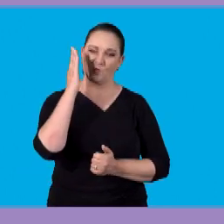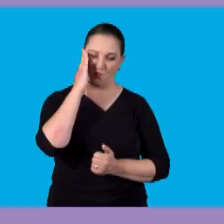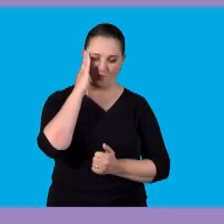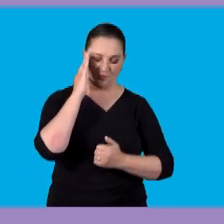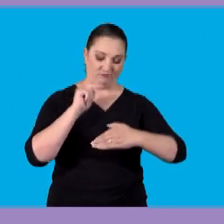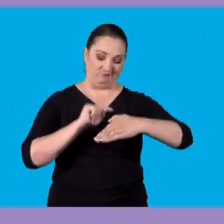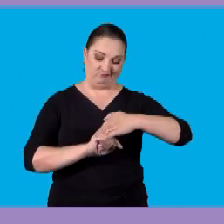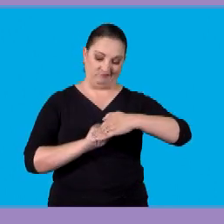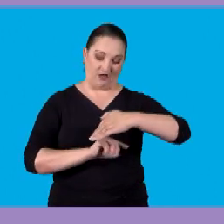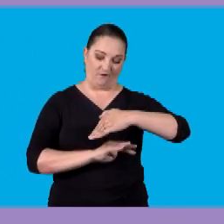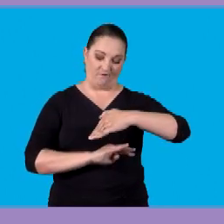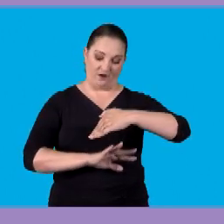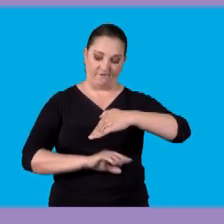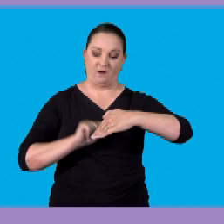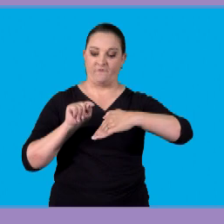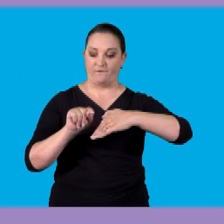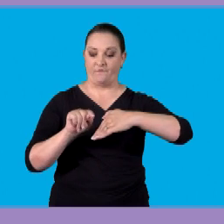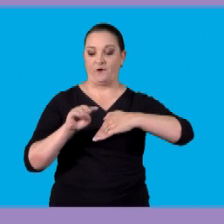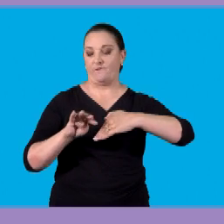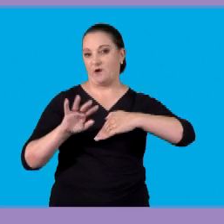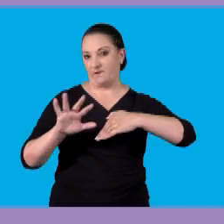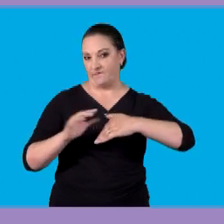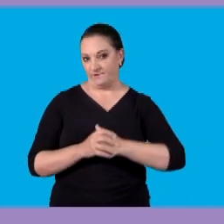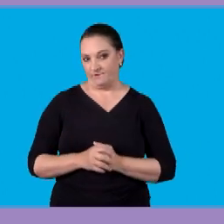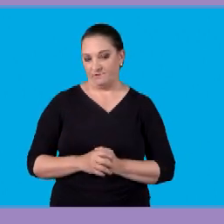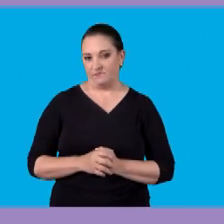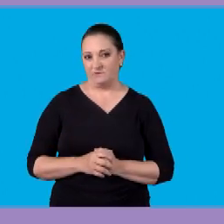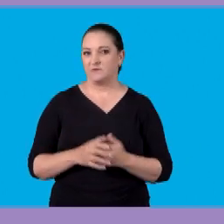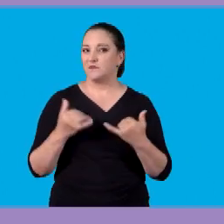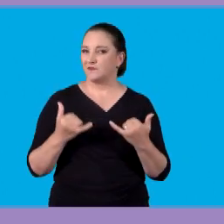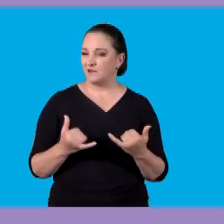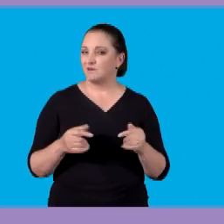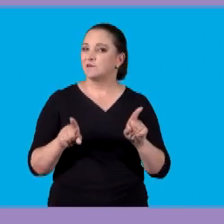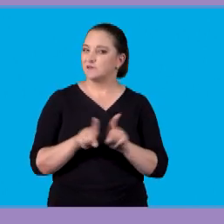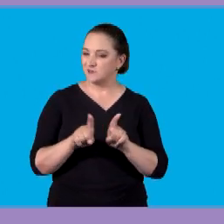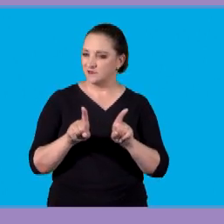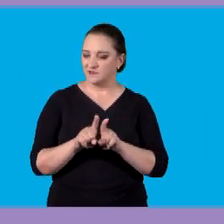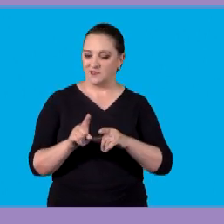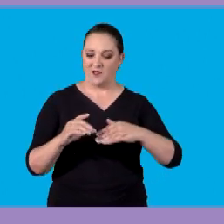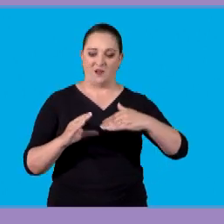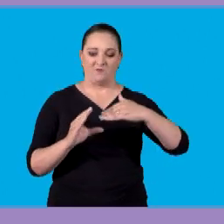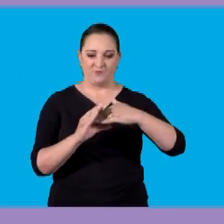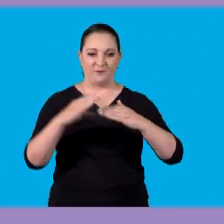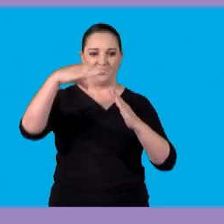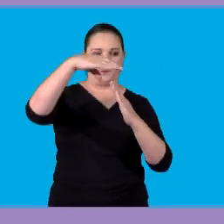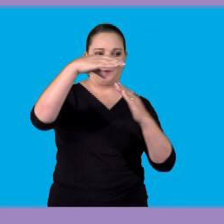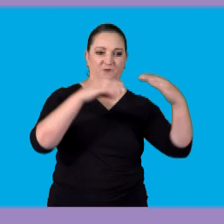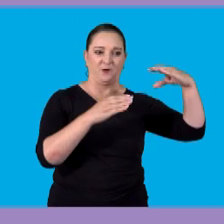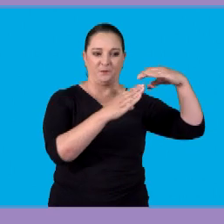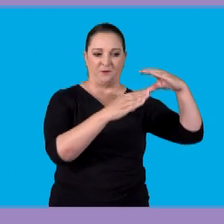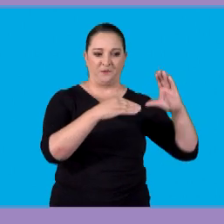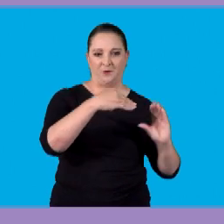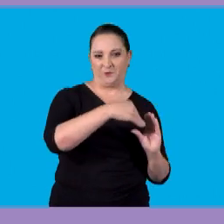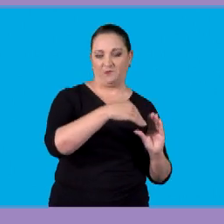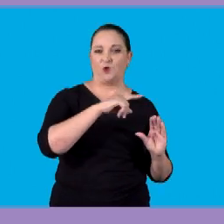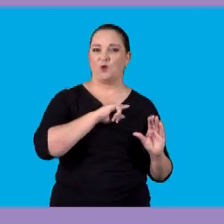be 45 degrees and that angle there would be 45 degrees. Now the same would apply for all of those angles